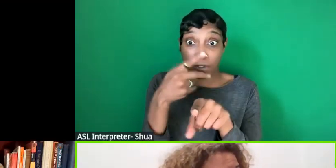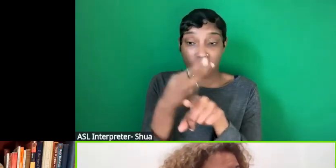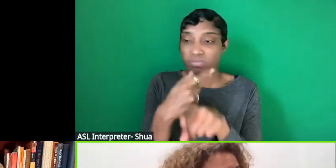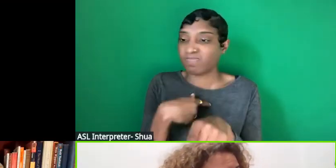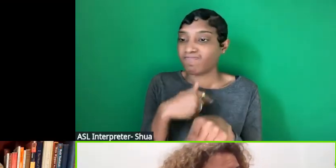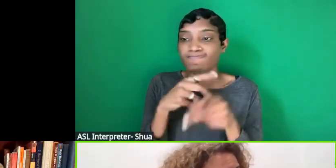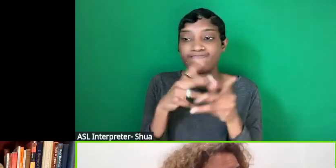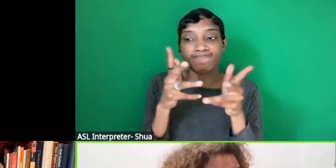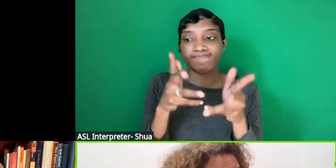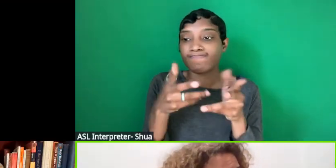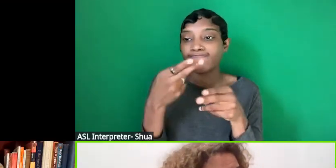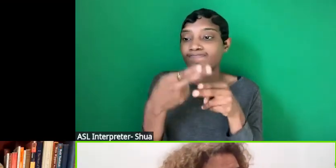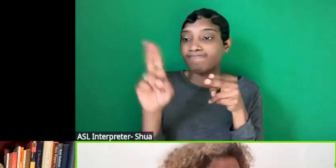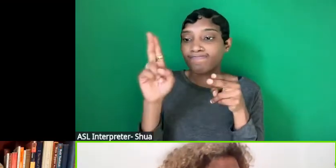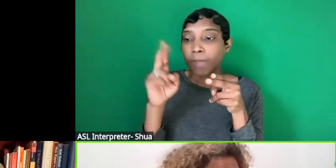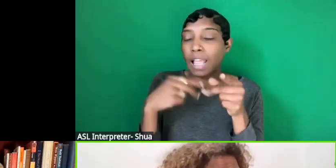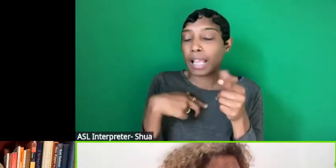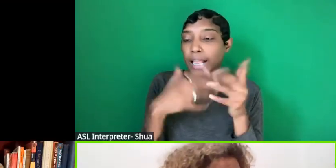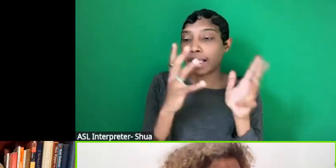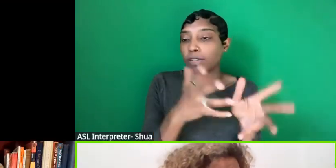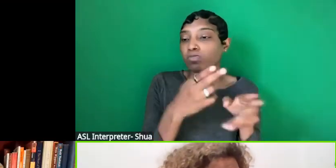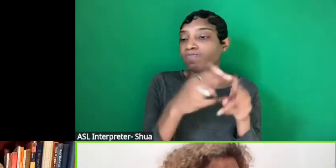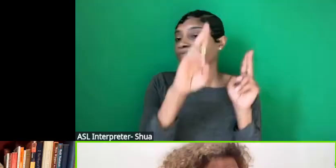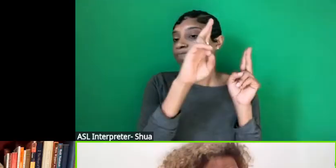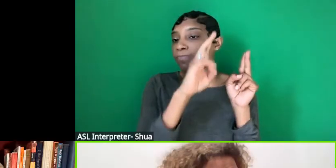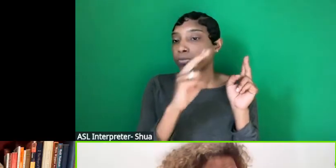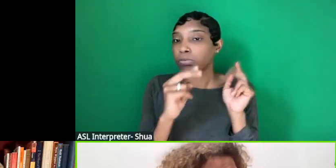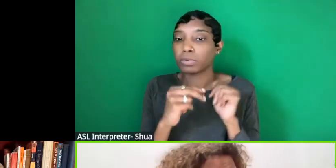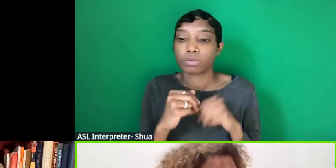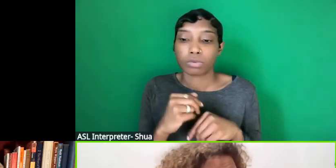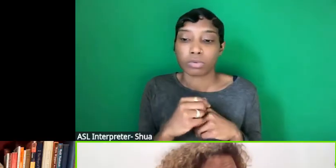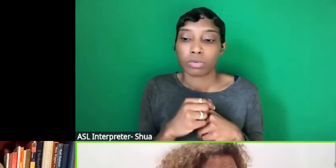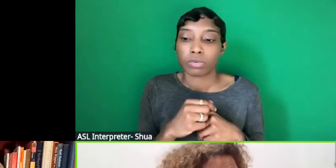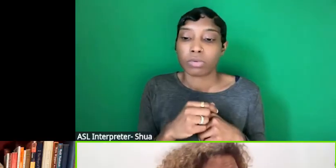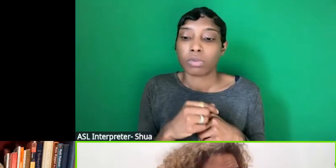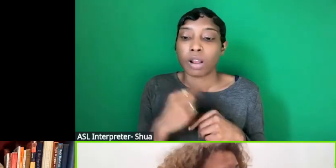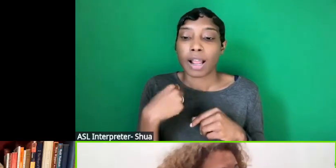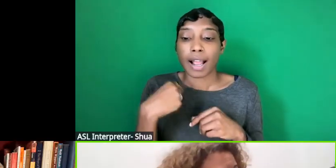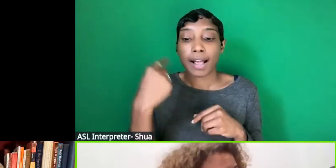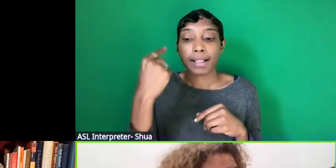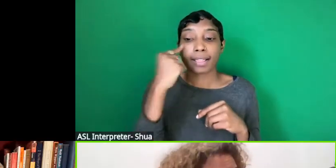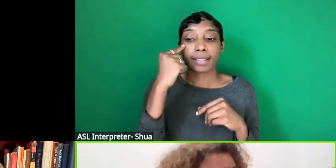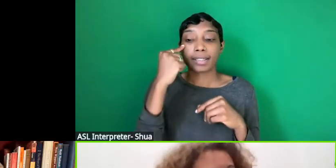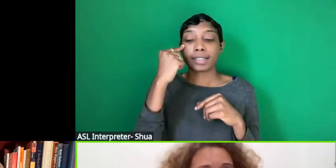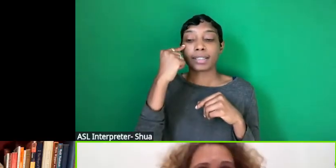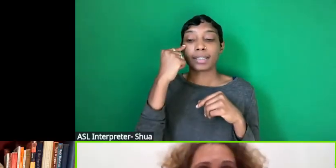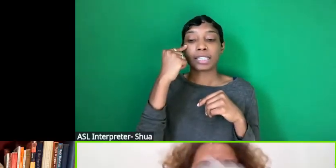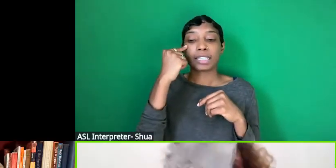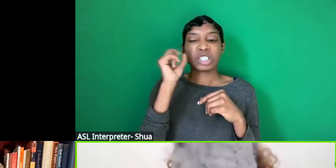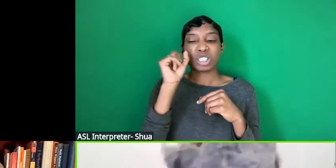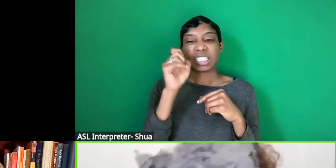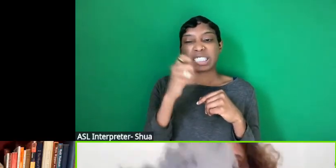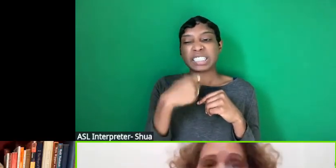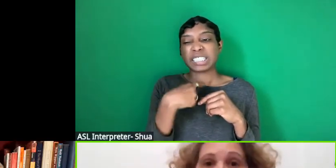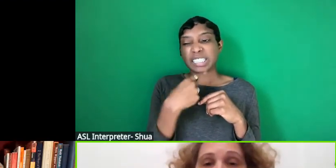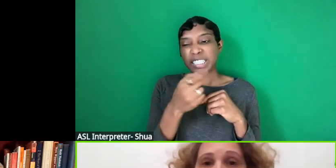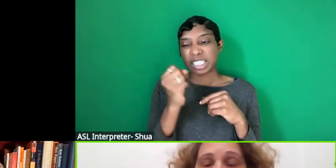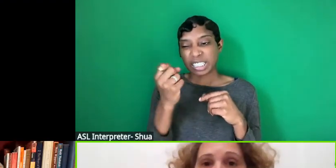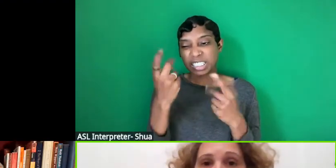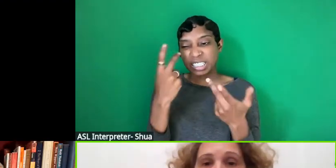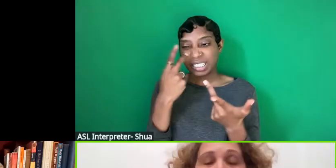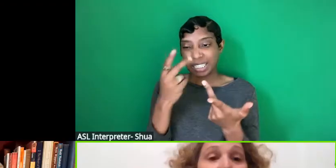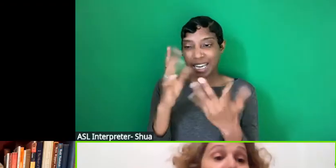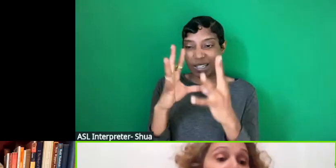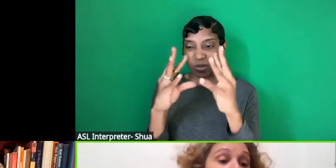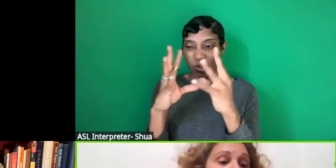much. And I think it's very possible that yours may end up looking something like this. You can tell, you can probably see, you